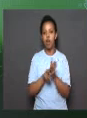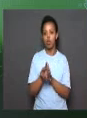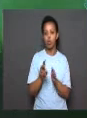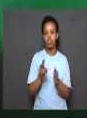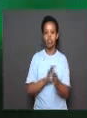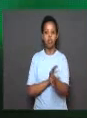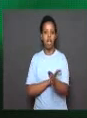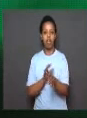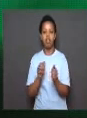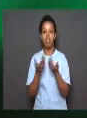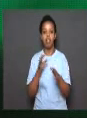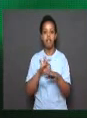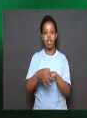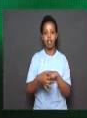cell.